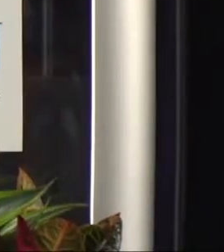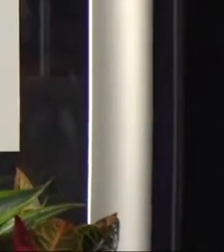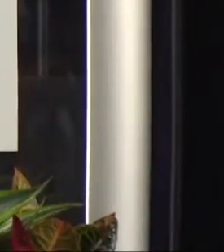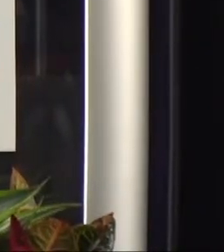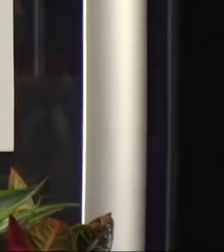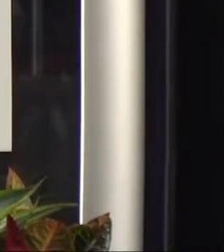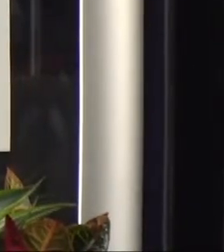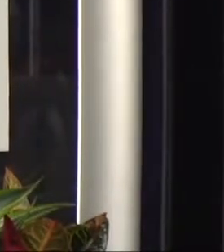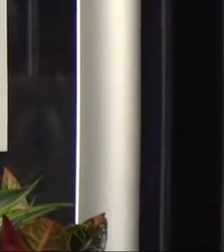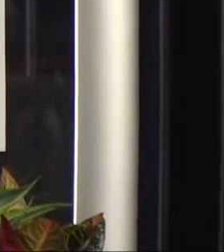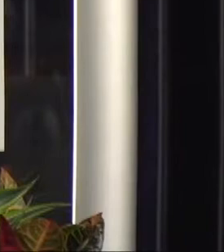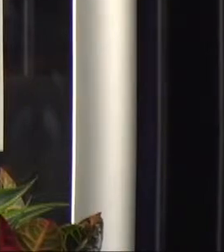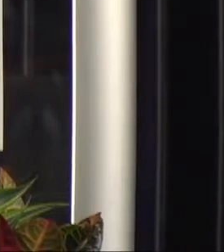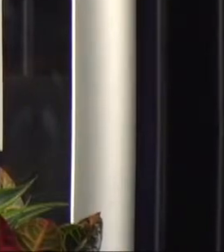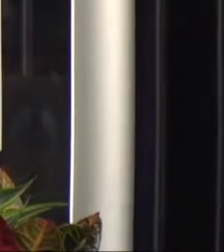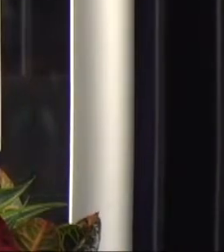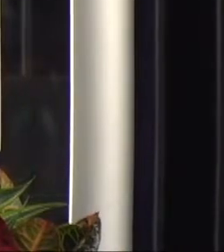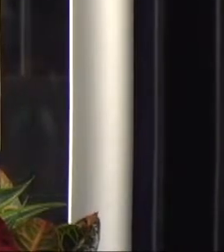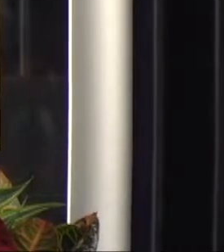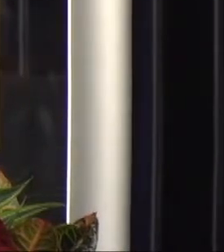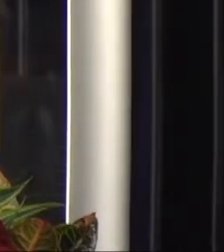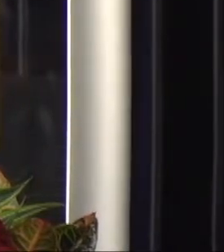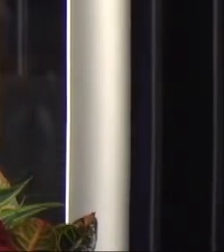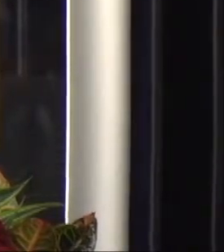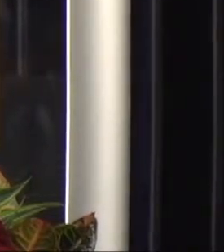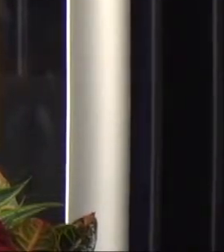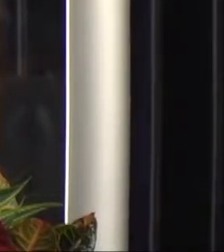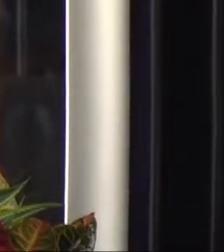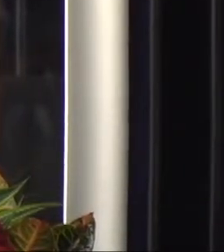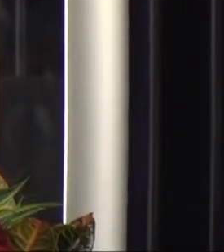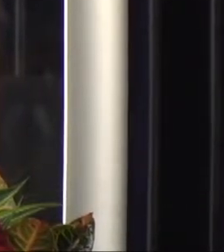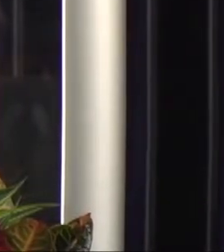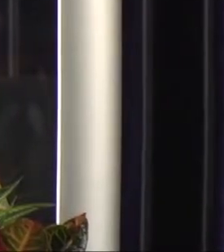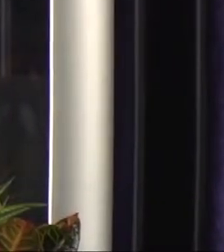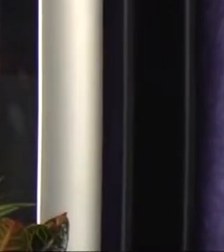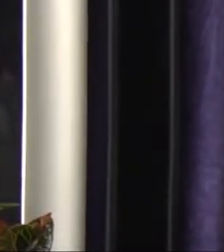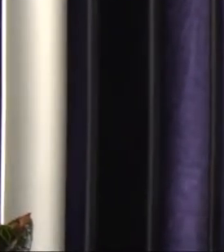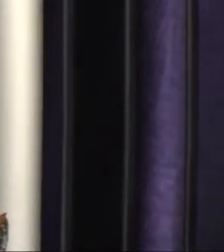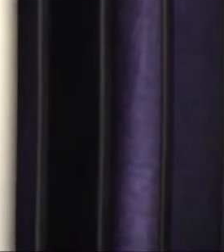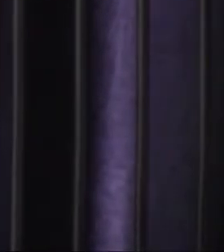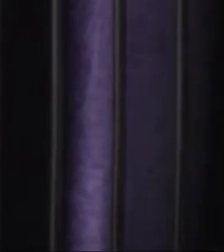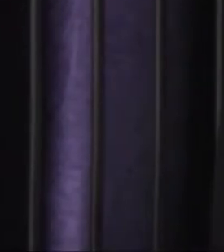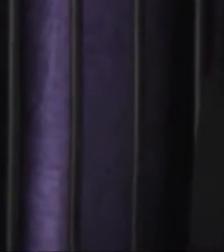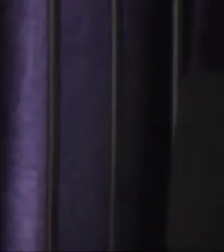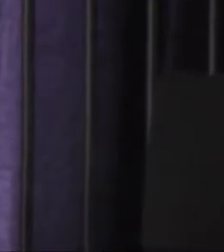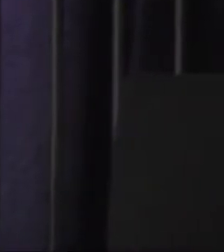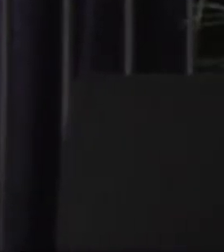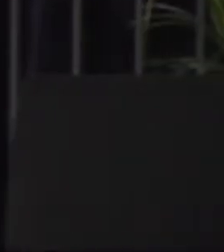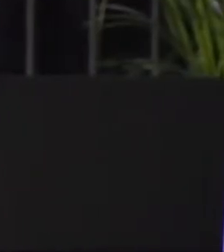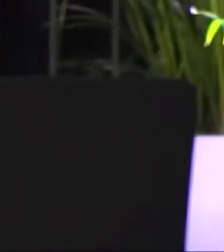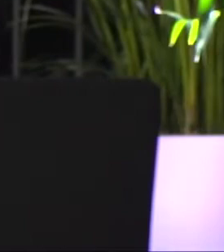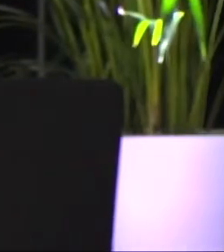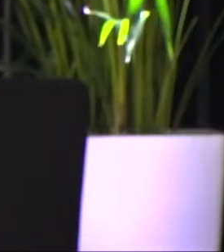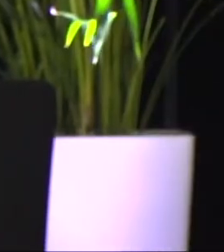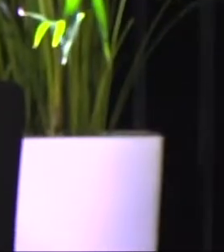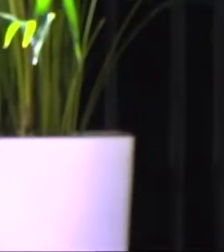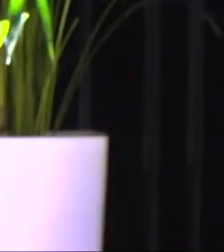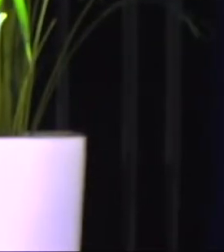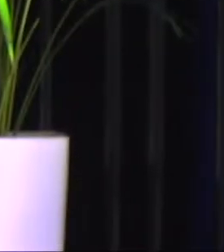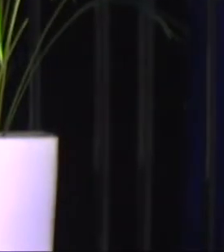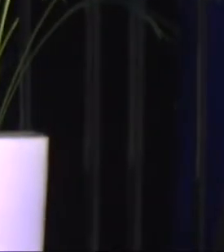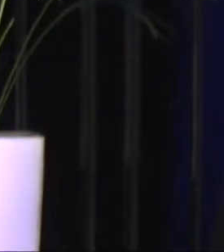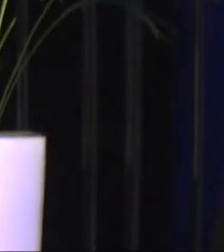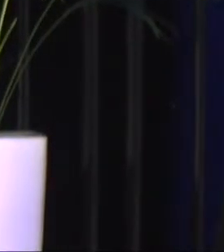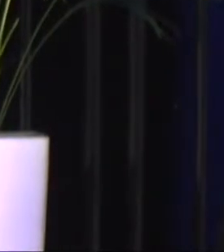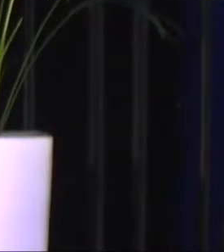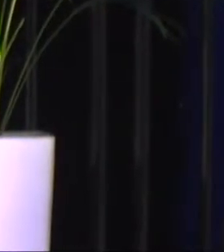do. As faculty and staff, we need motivation. So encouraging each other is very